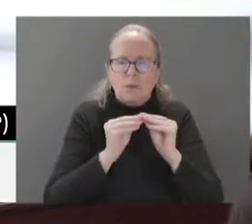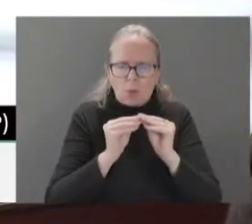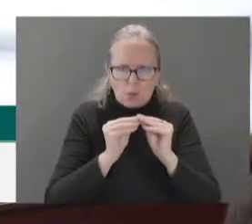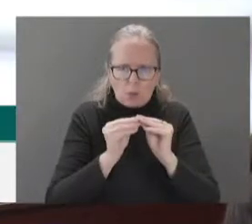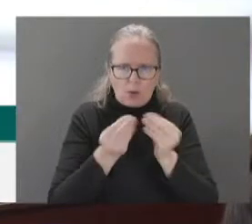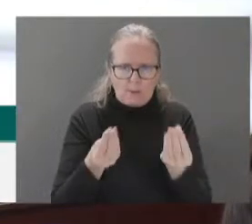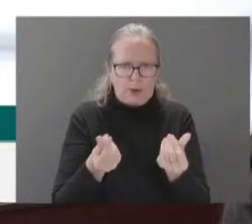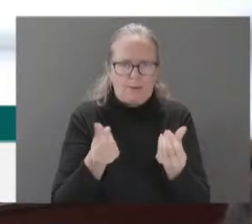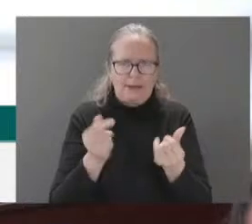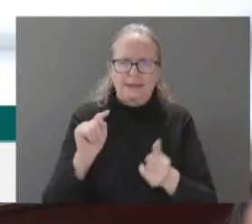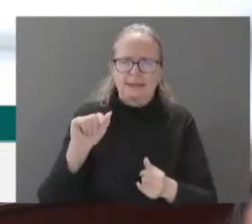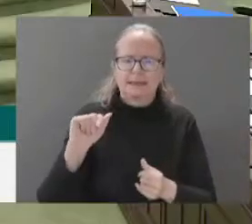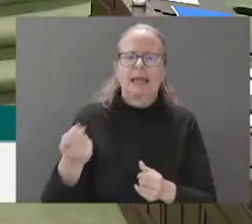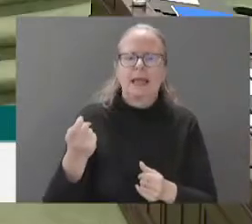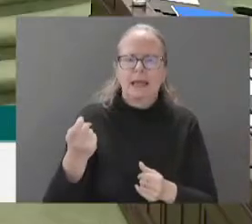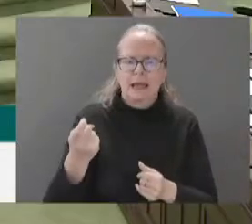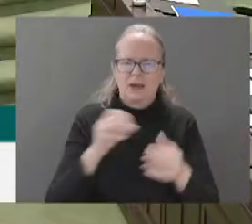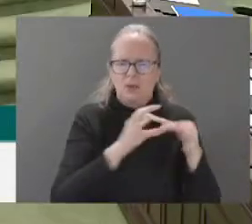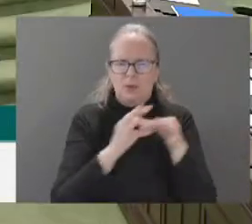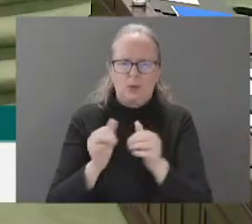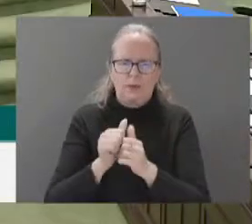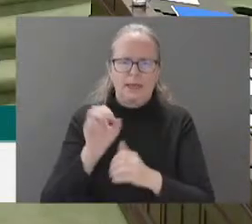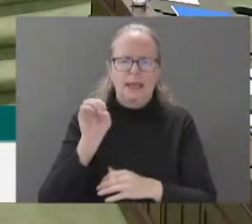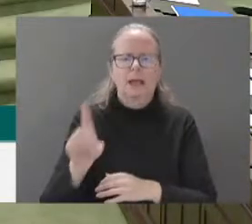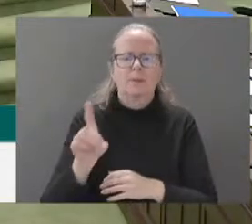analysis meeting are there